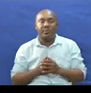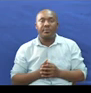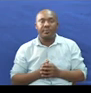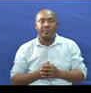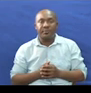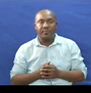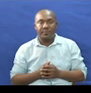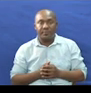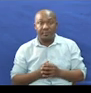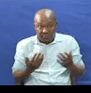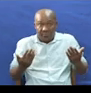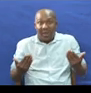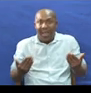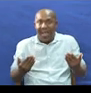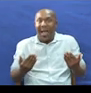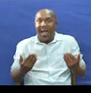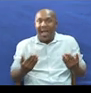How have you seen the lesson?